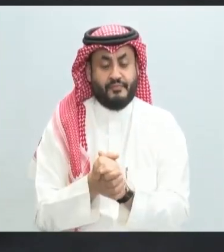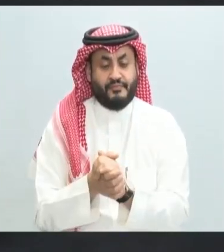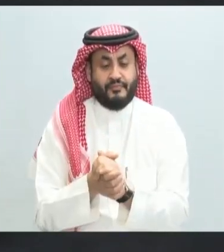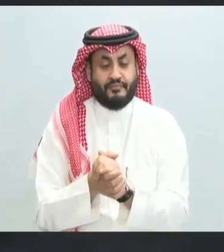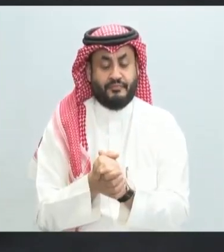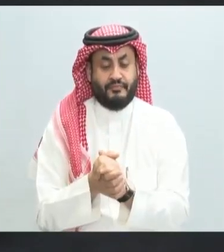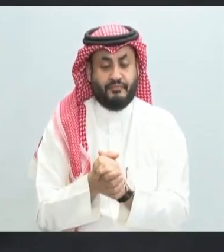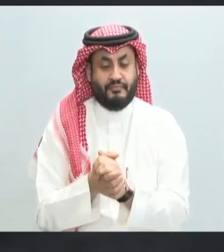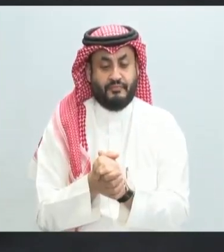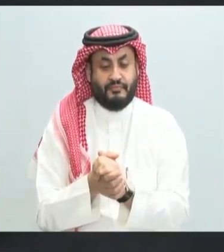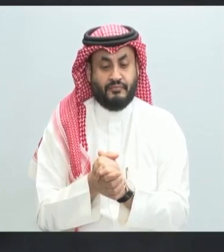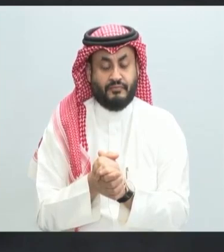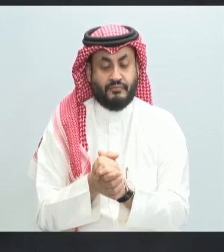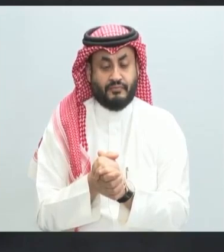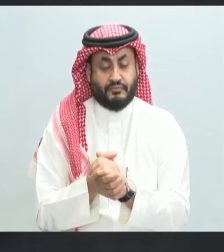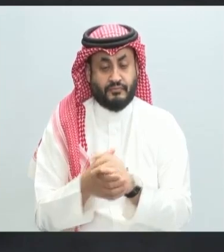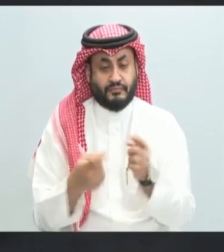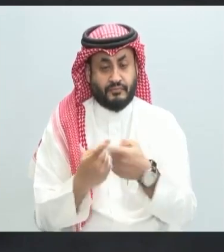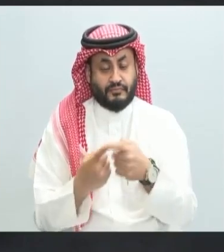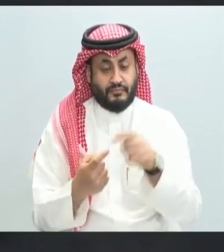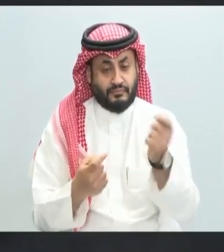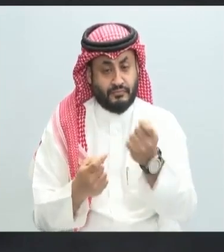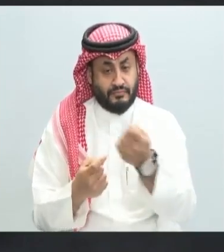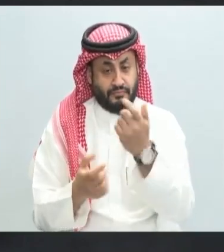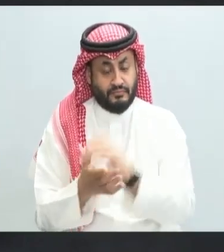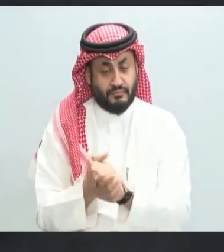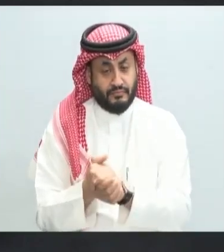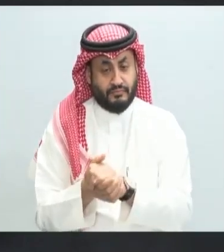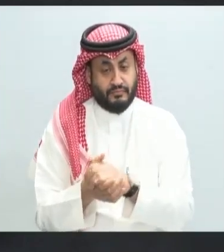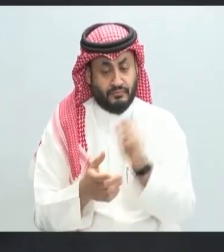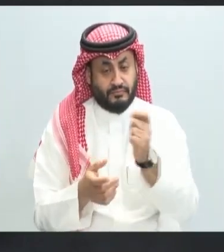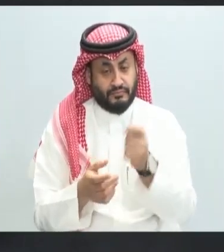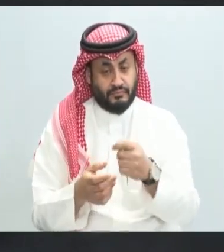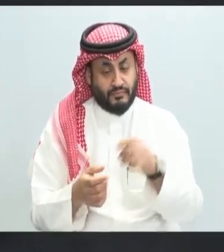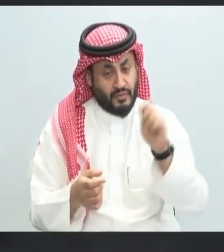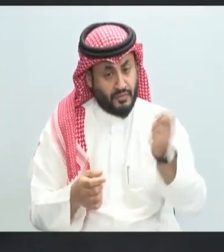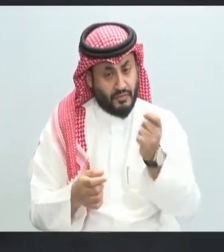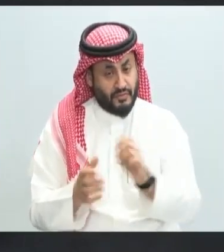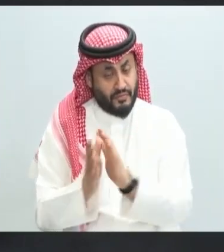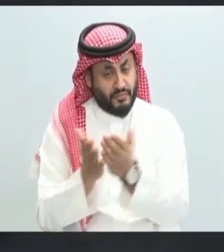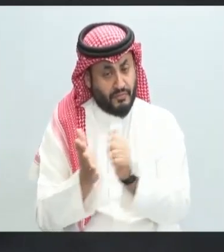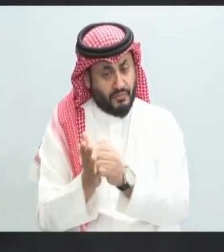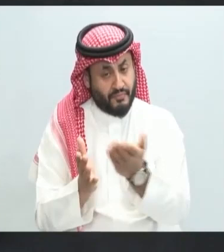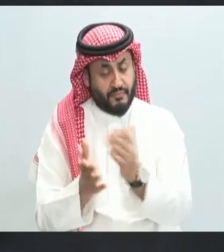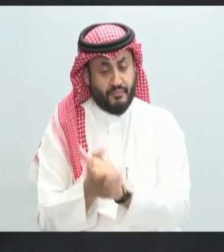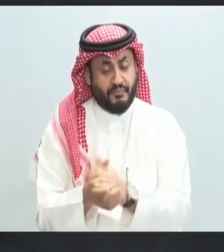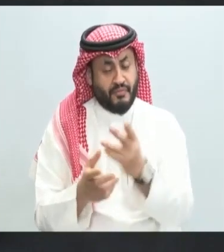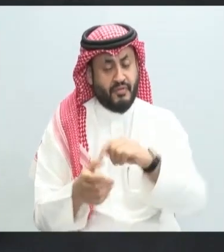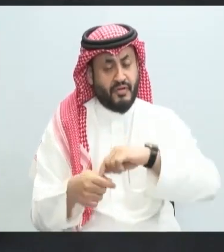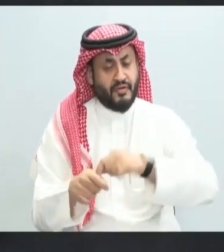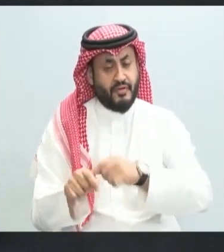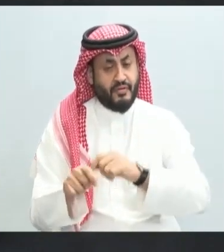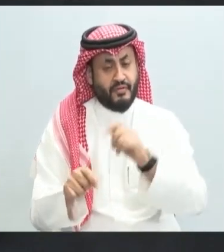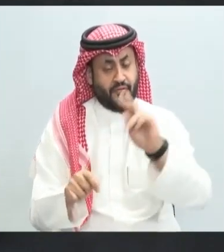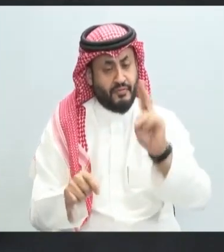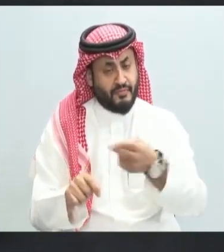desk. So we said pens, where you can write or you do your homework. We said pencils, where